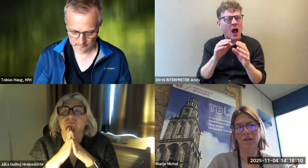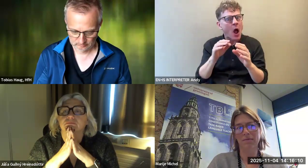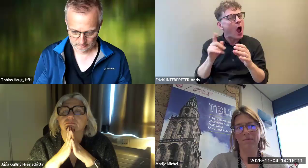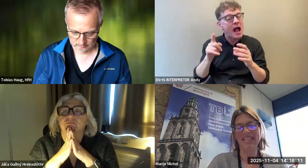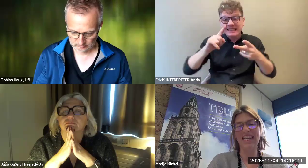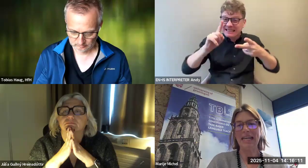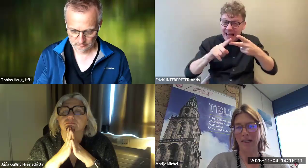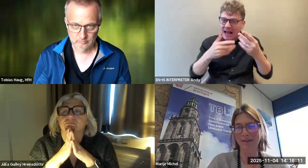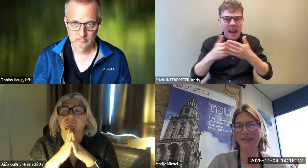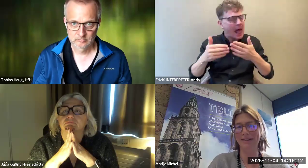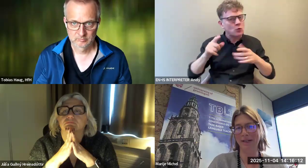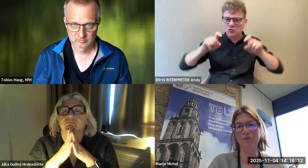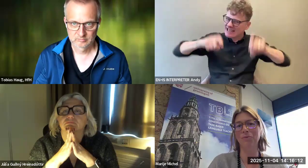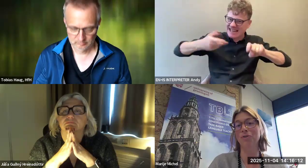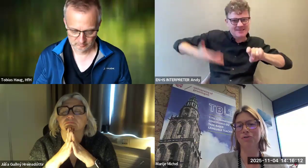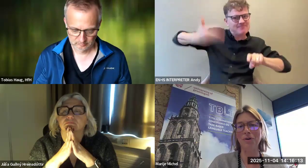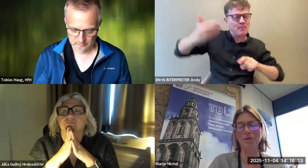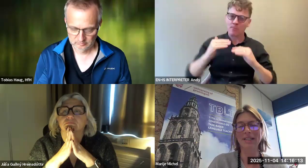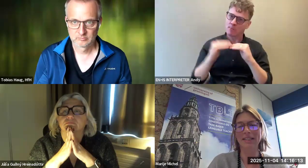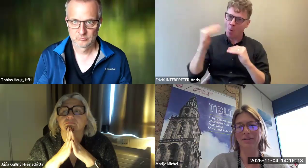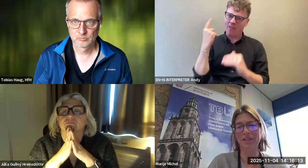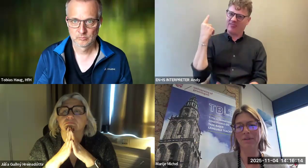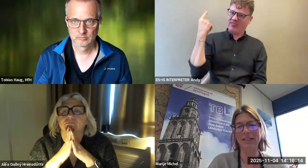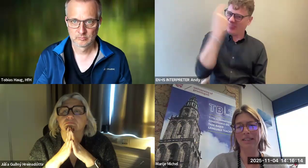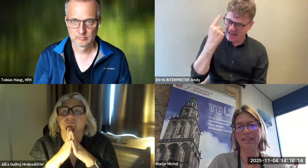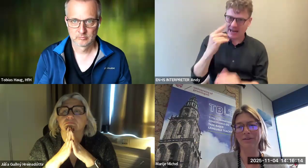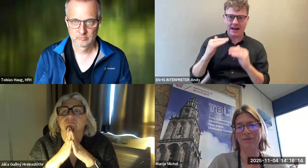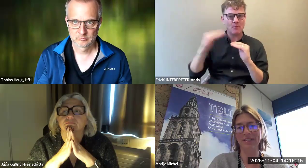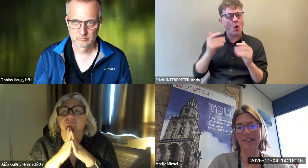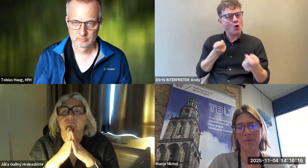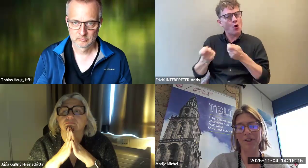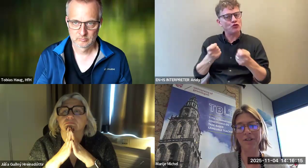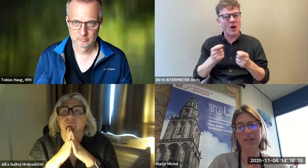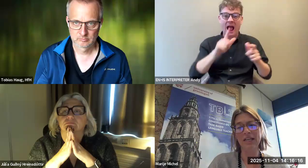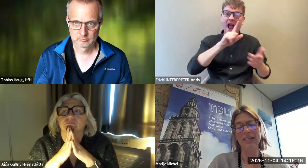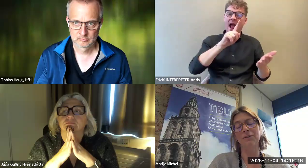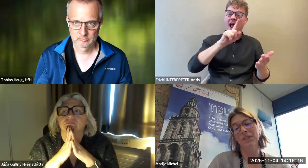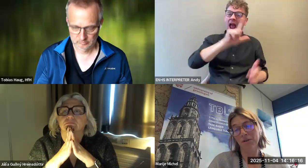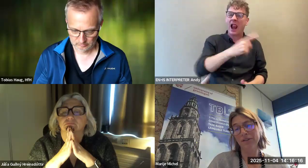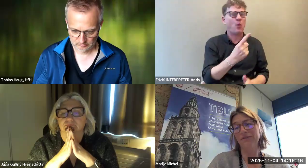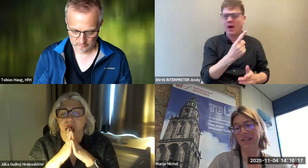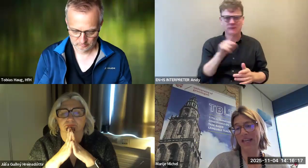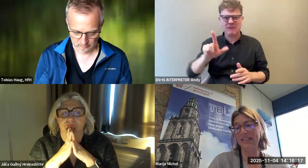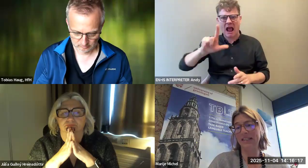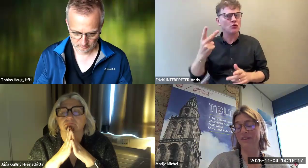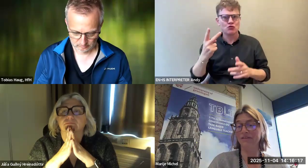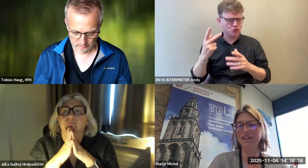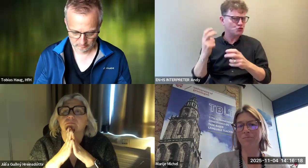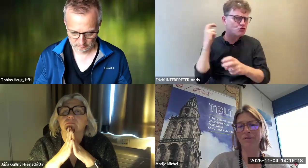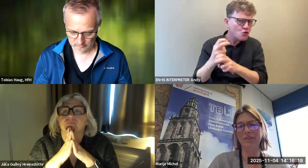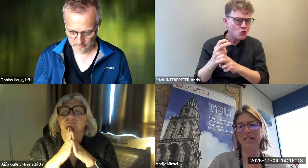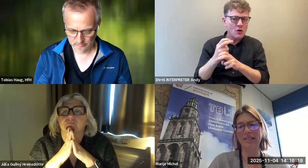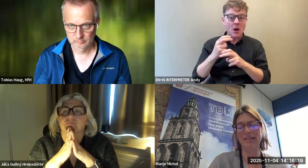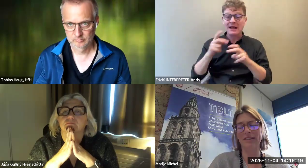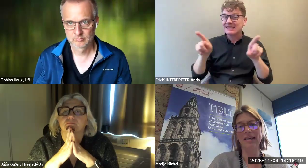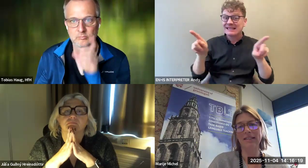more thinking. That's a lot more control than you typically need in your first language. That also holds for the editing and the